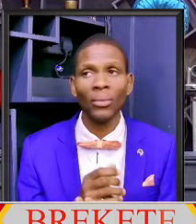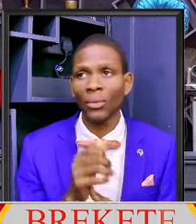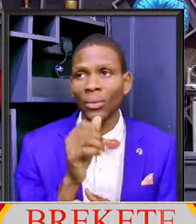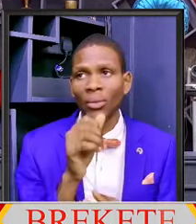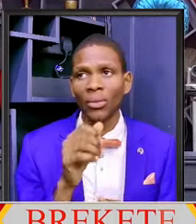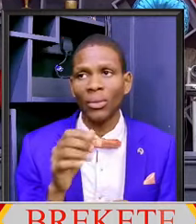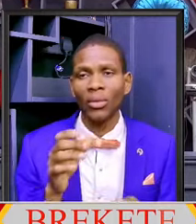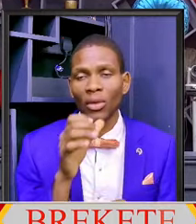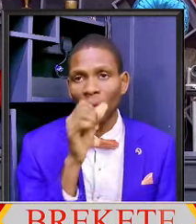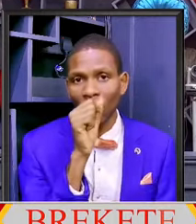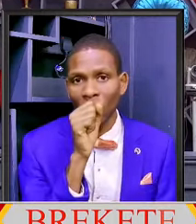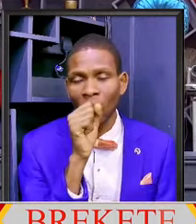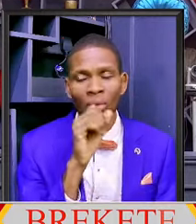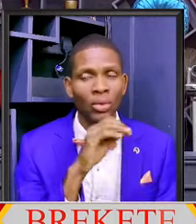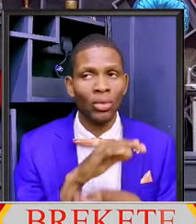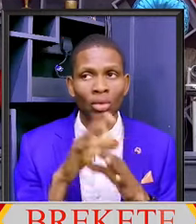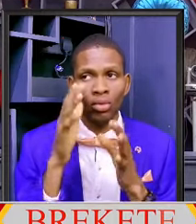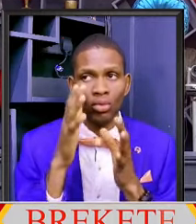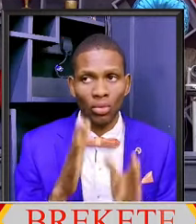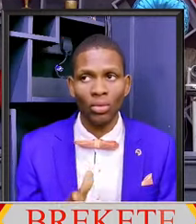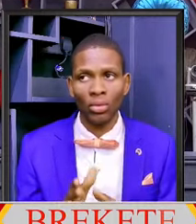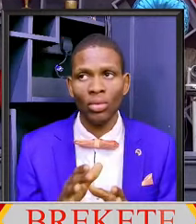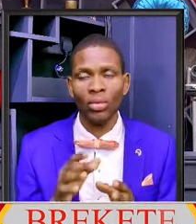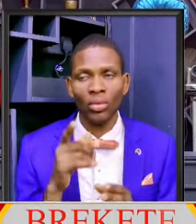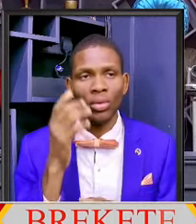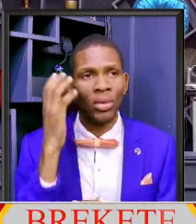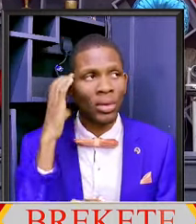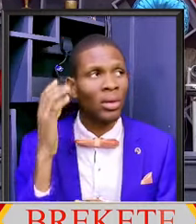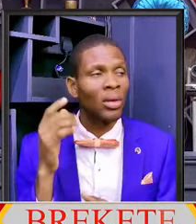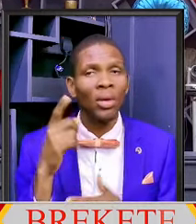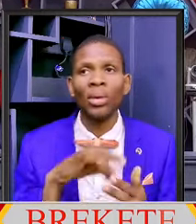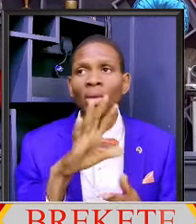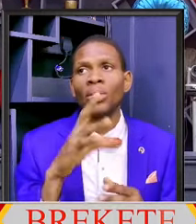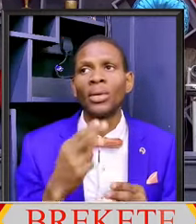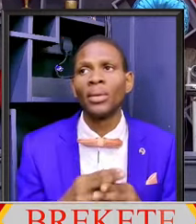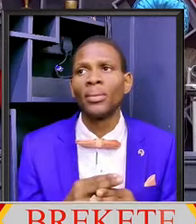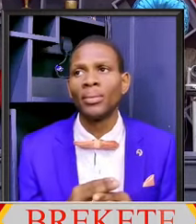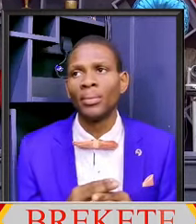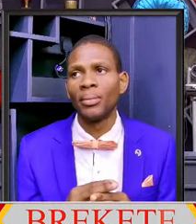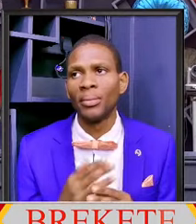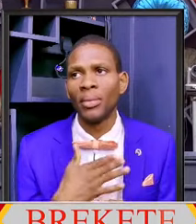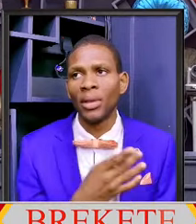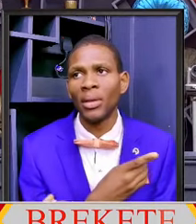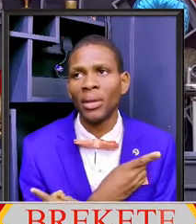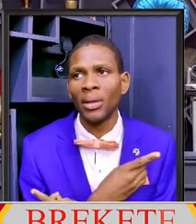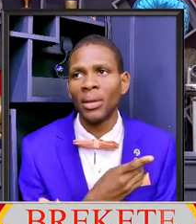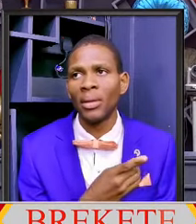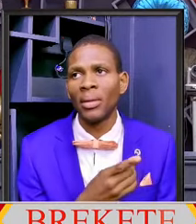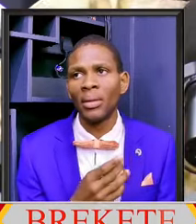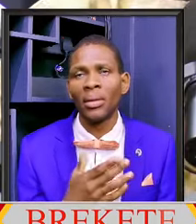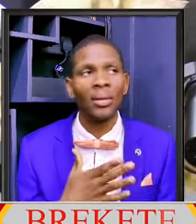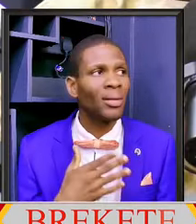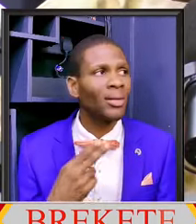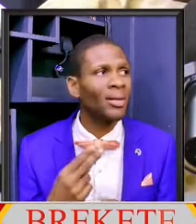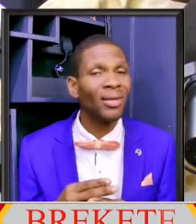Take it close to your mouth. Don't drop it. You hear? Yes, sir. What is your name, my dear? My name is Hawa